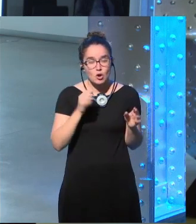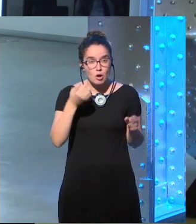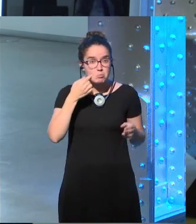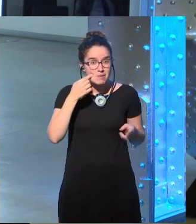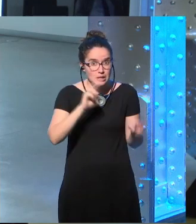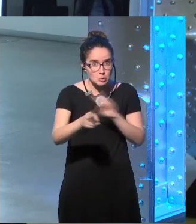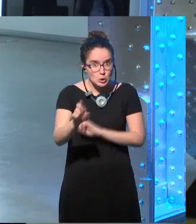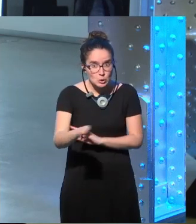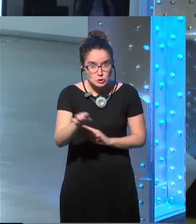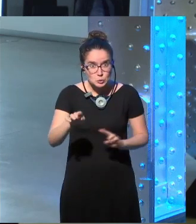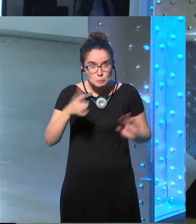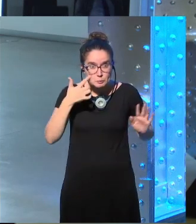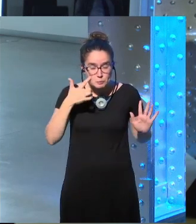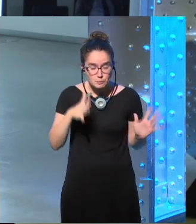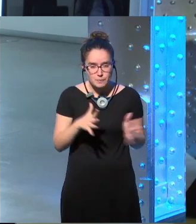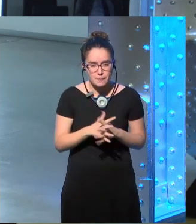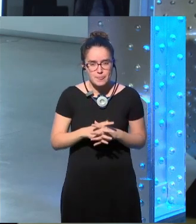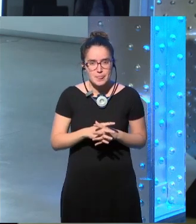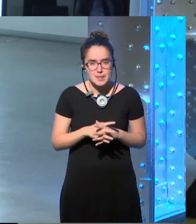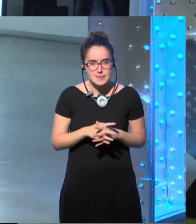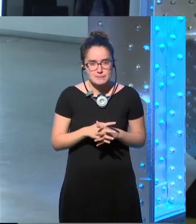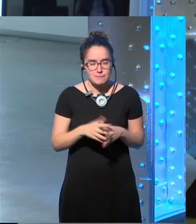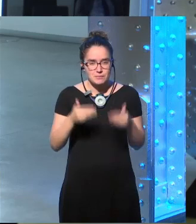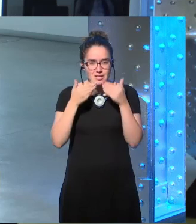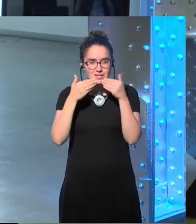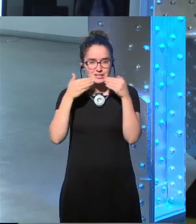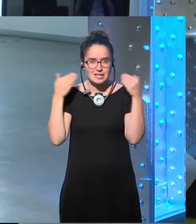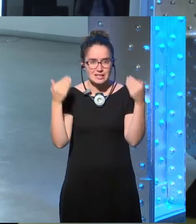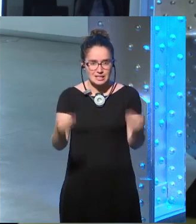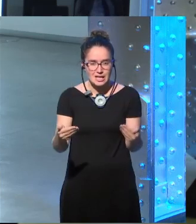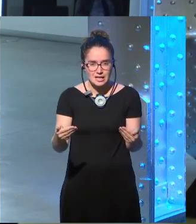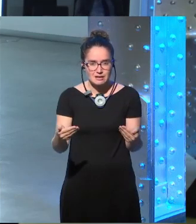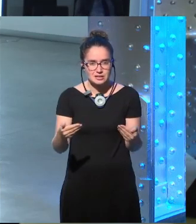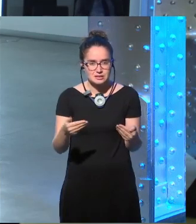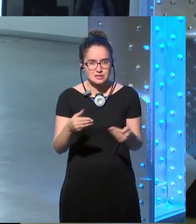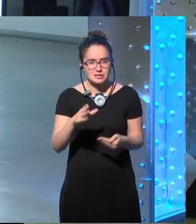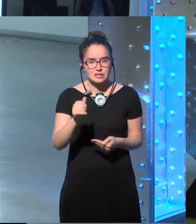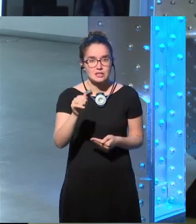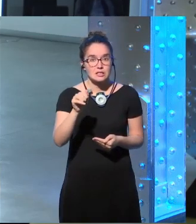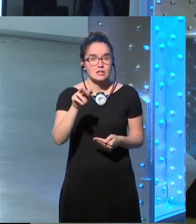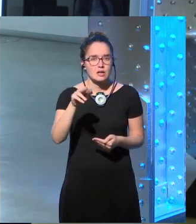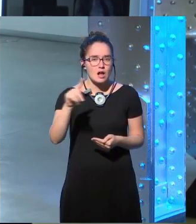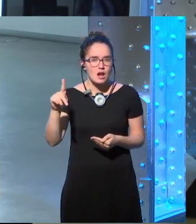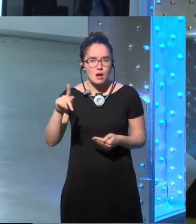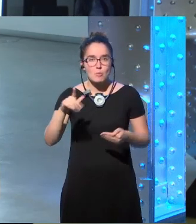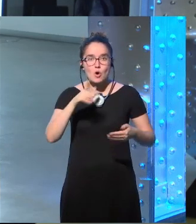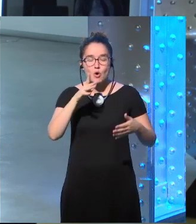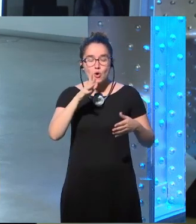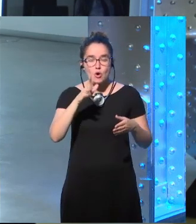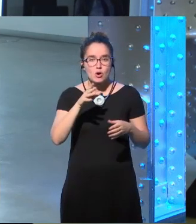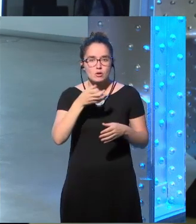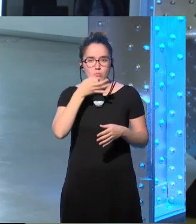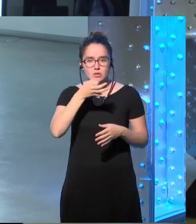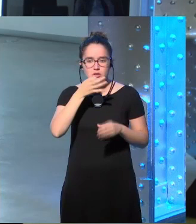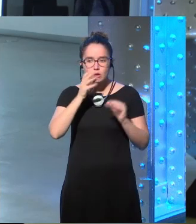La última. The last. Thank you, Carl, for your speech. I'm here. I'm